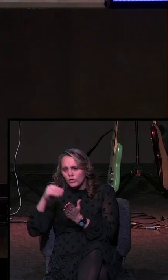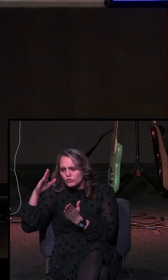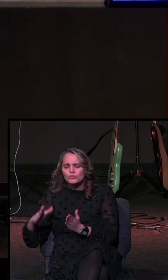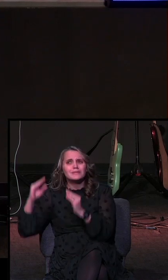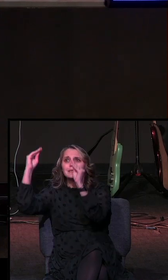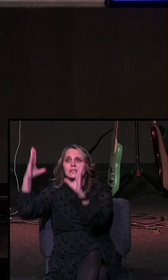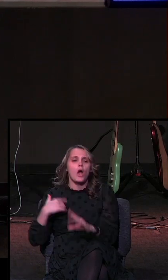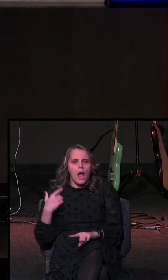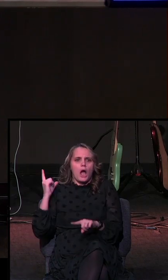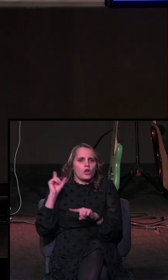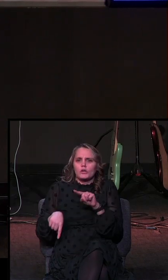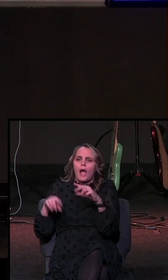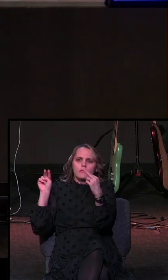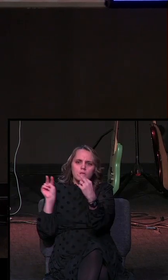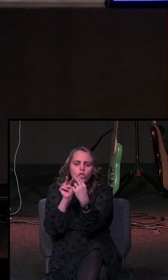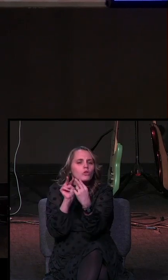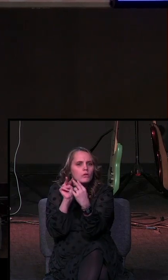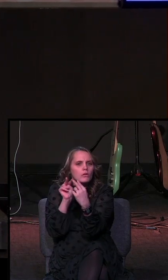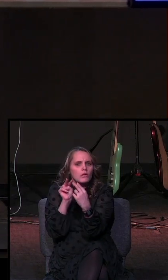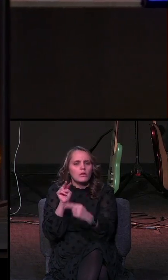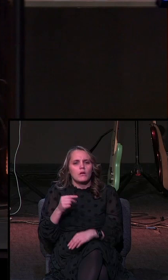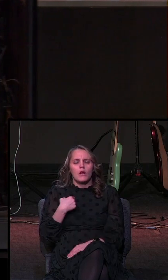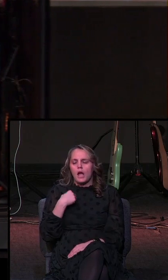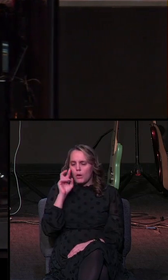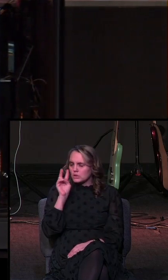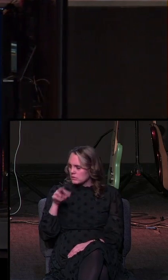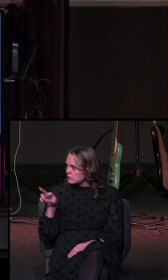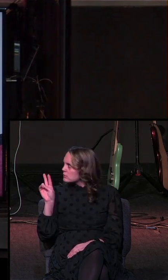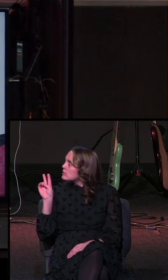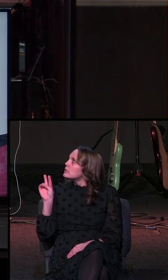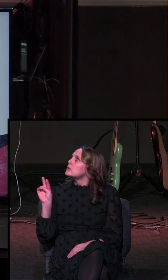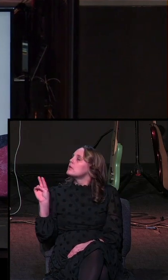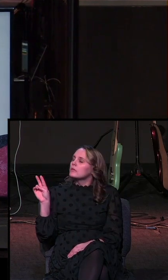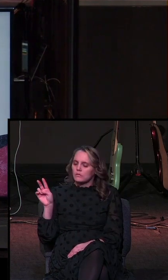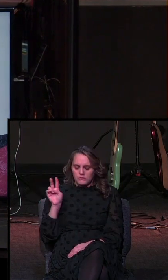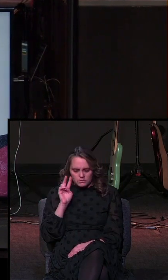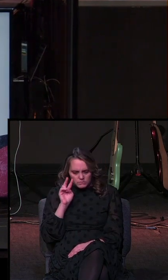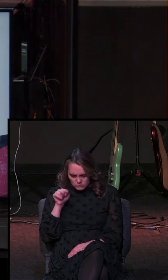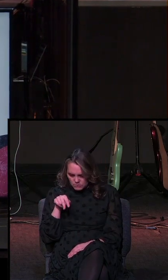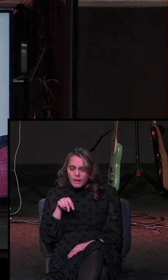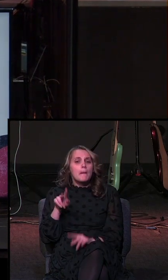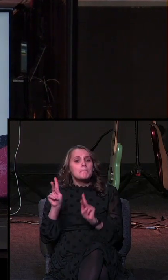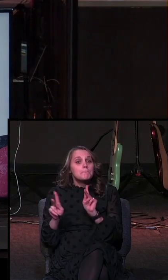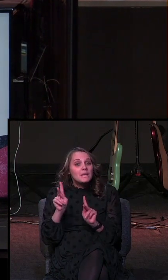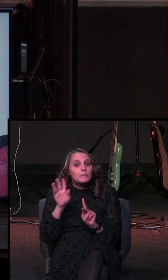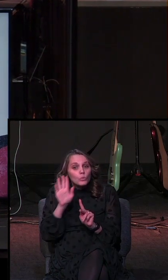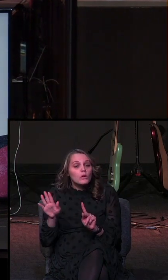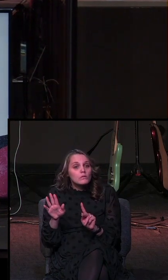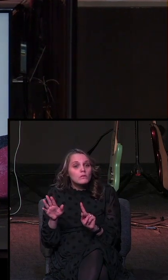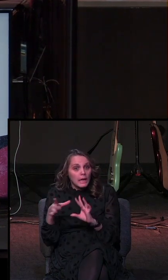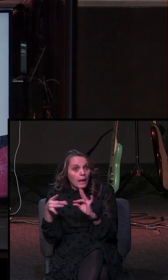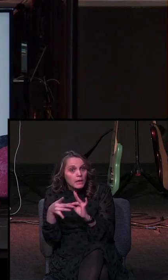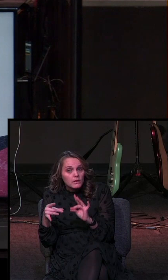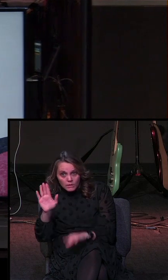eye. I just would kind of like drop my gaze and avert my gaze. I just couldn't do that. People even would comment on it.